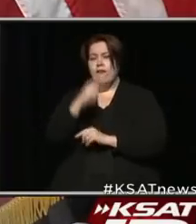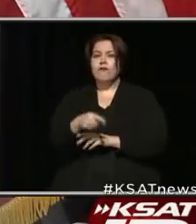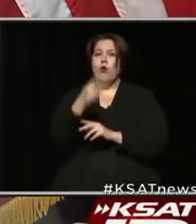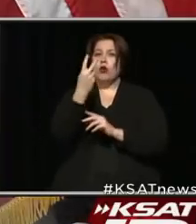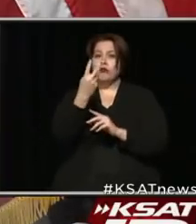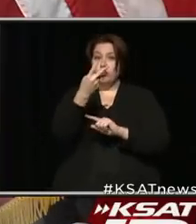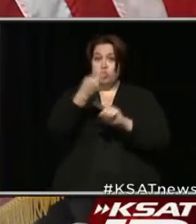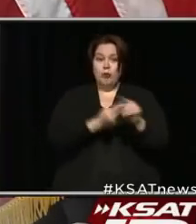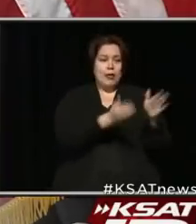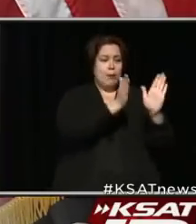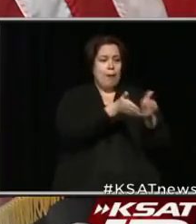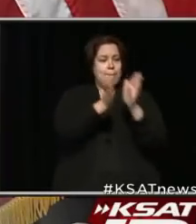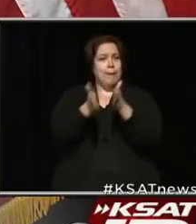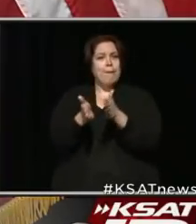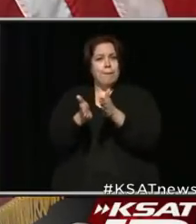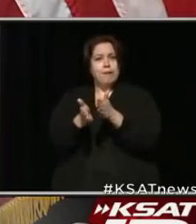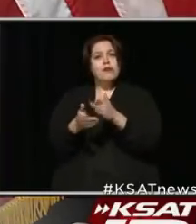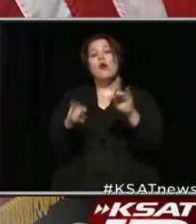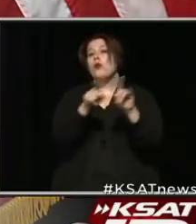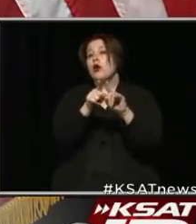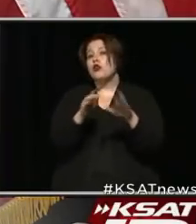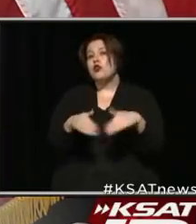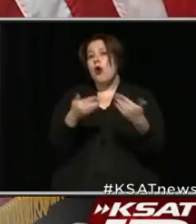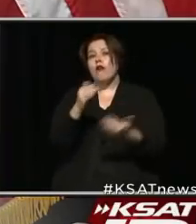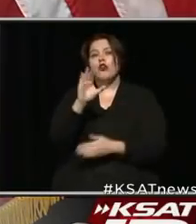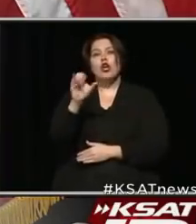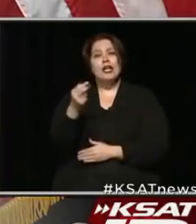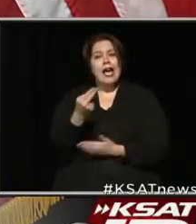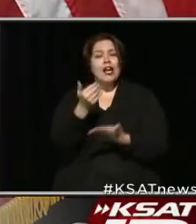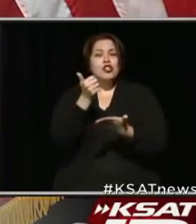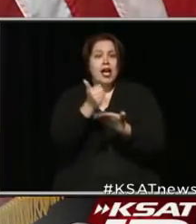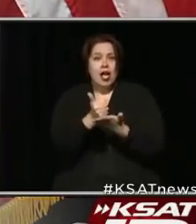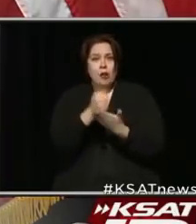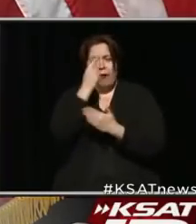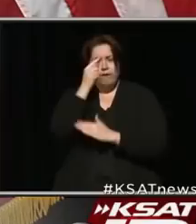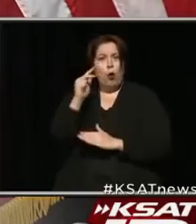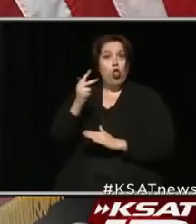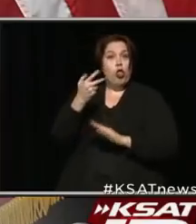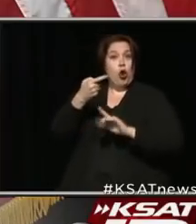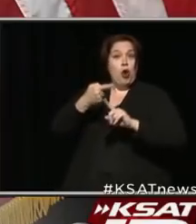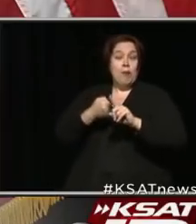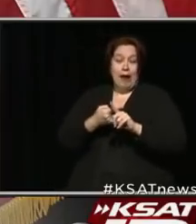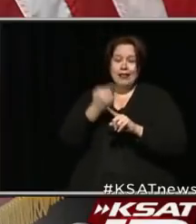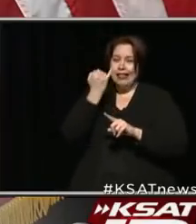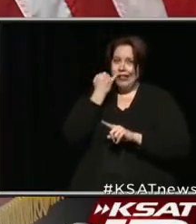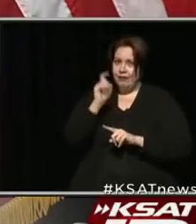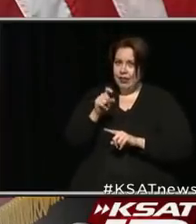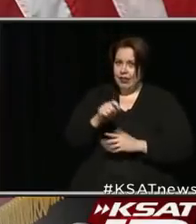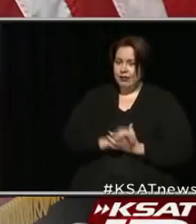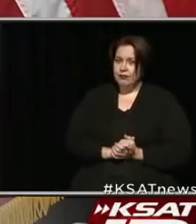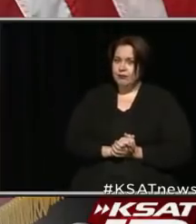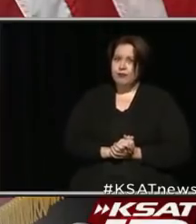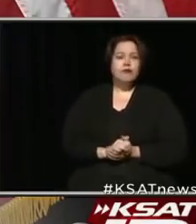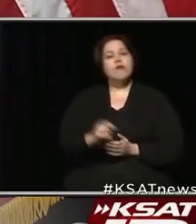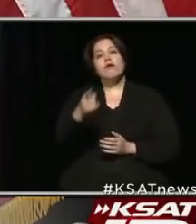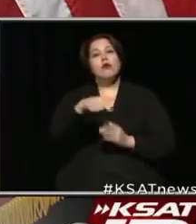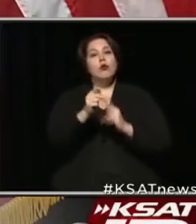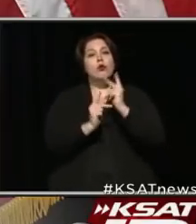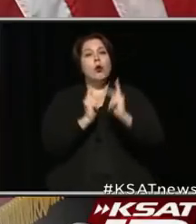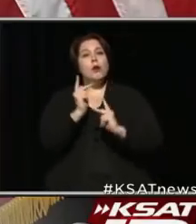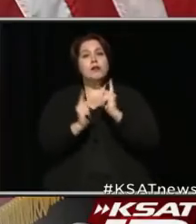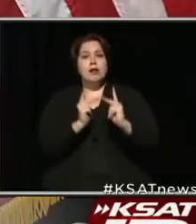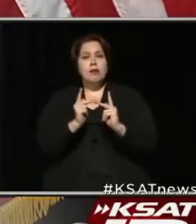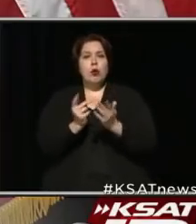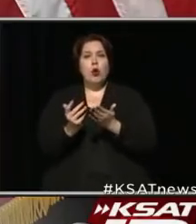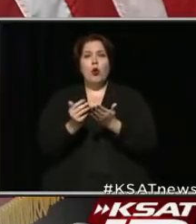months. And we also offer cash assistance for a third month if that is also needed. Those who are lower